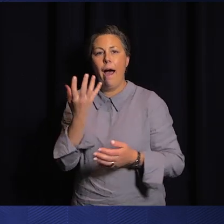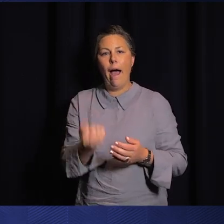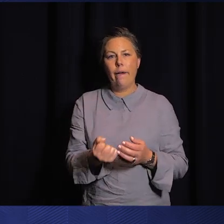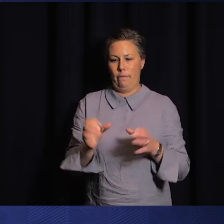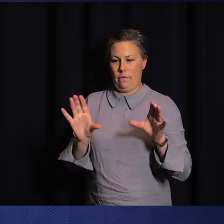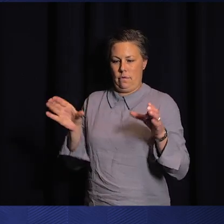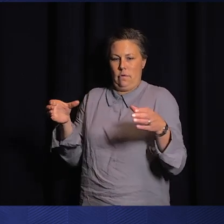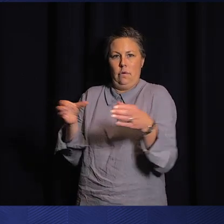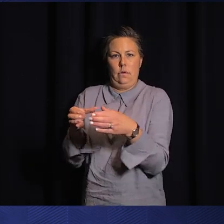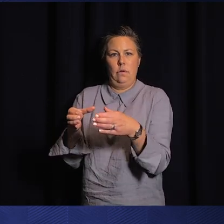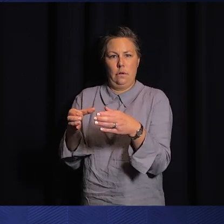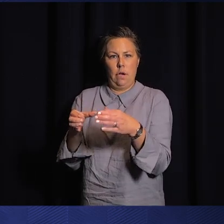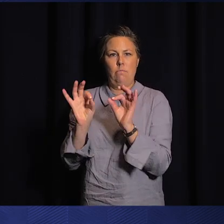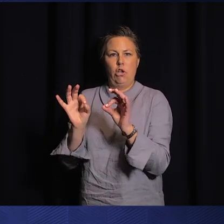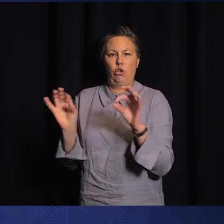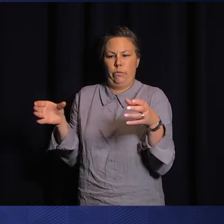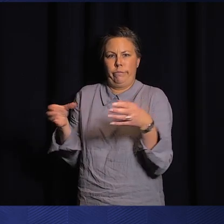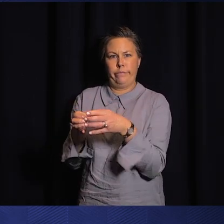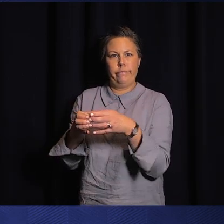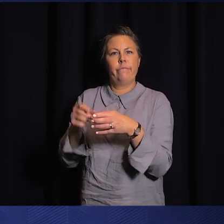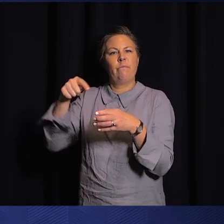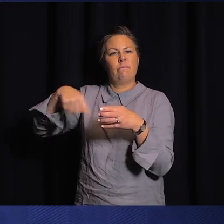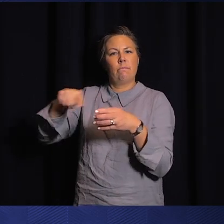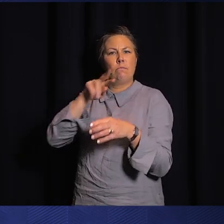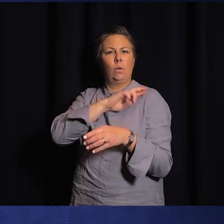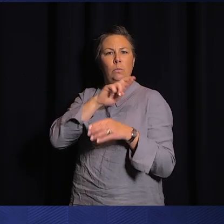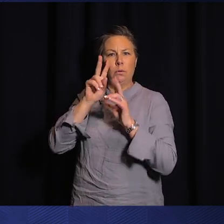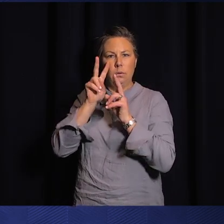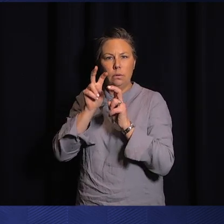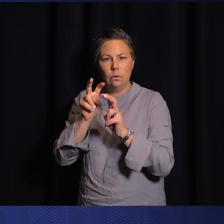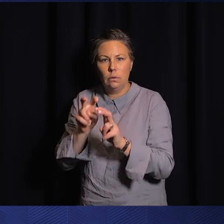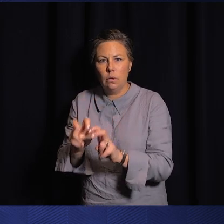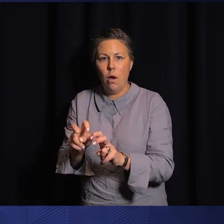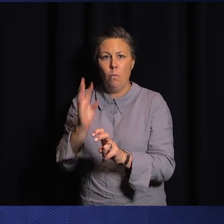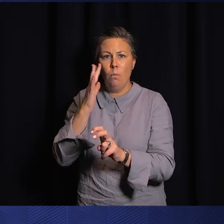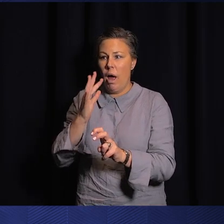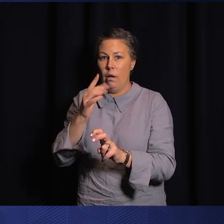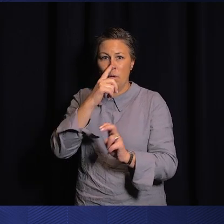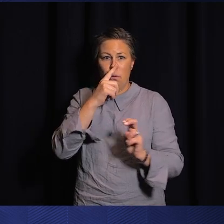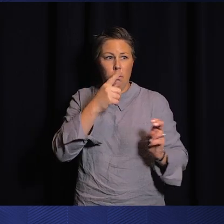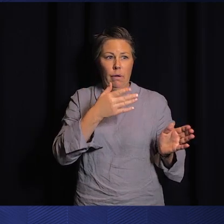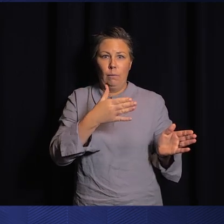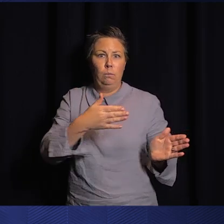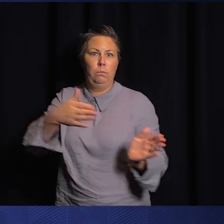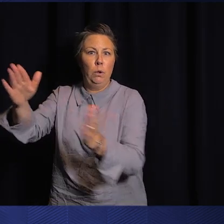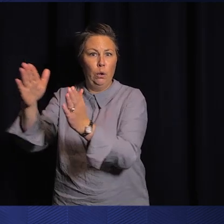that is looking at all issues that are related to displacement in times of declared